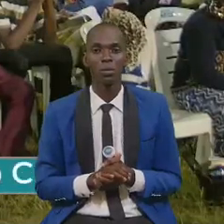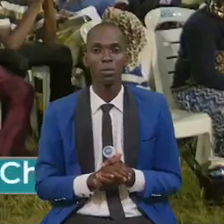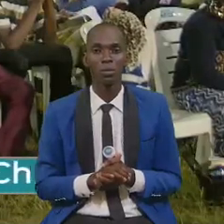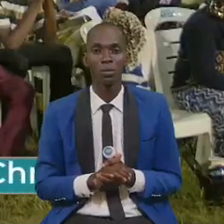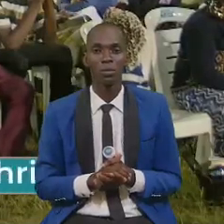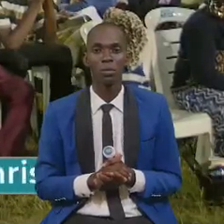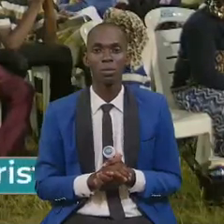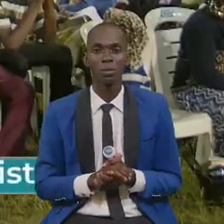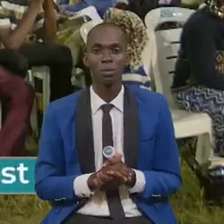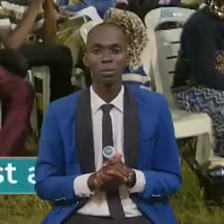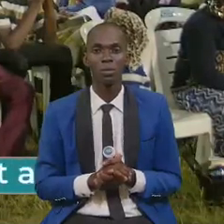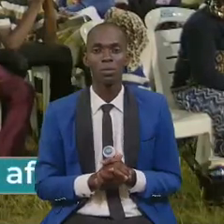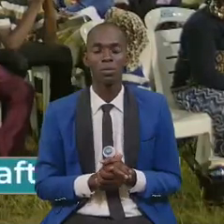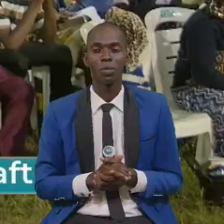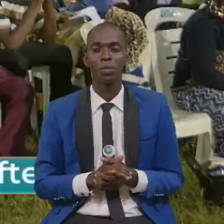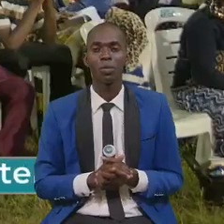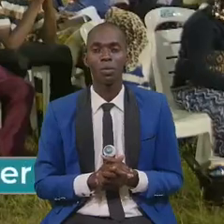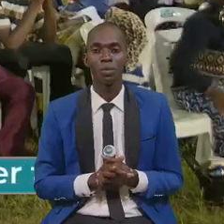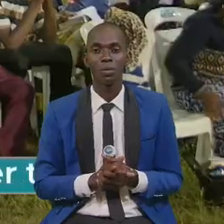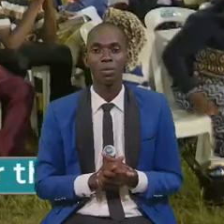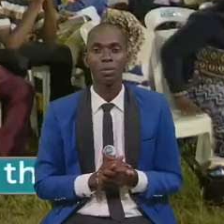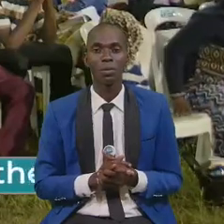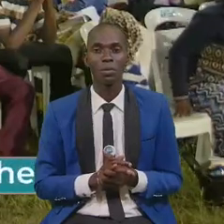We are waiting for our counselors.